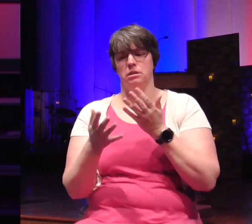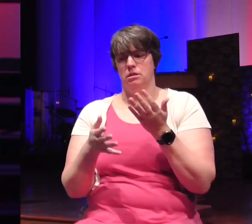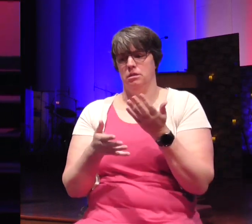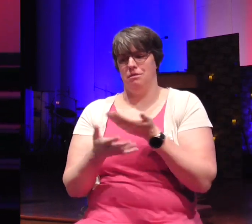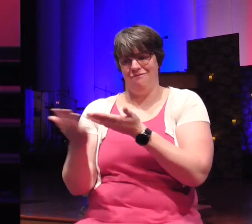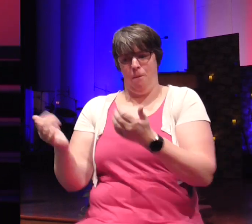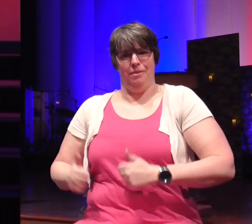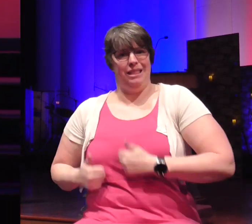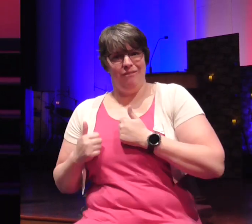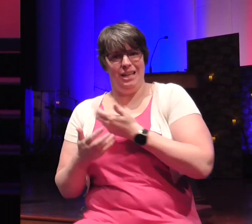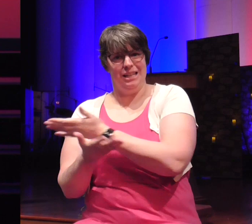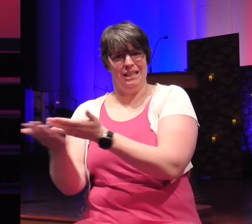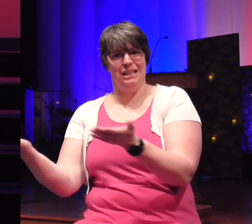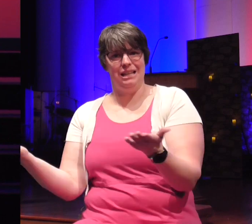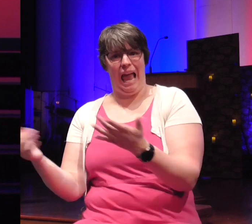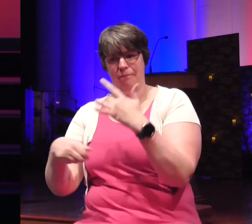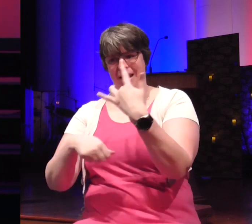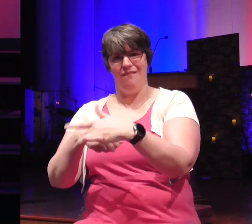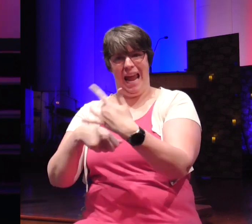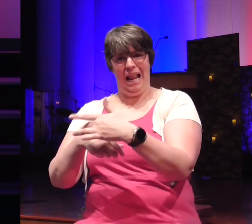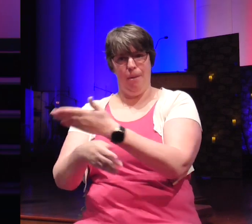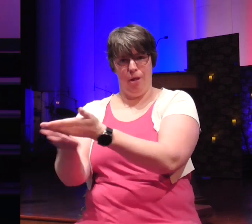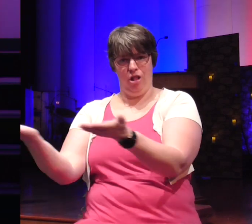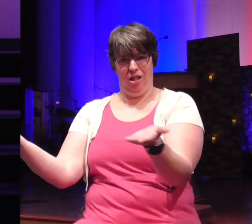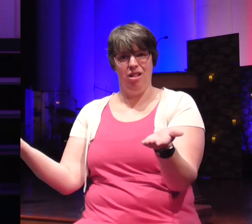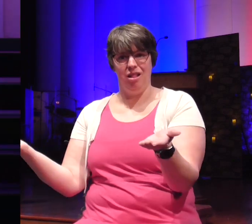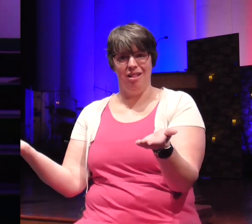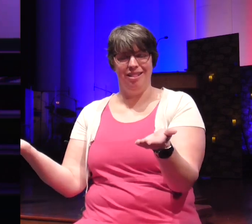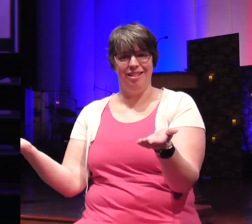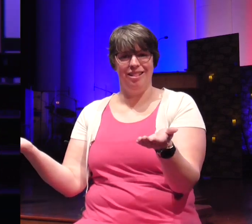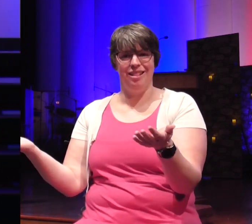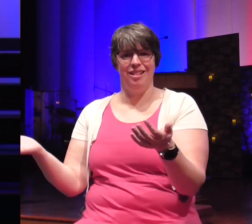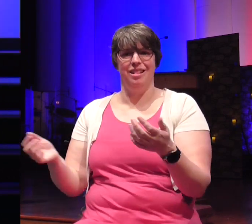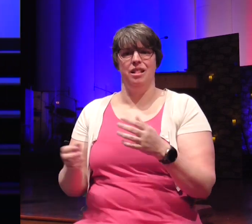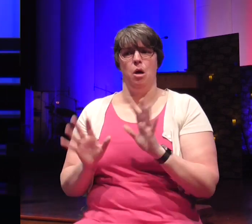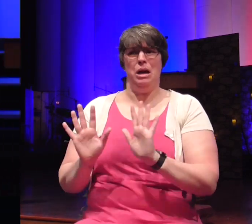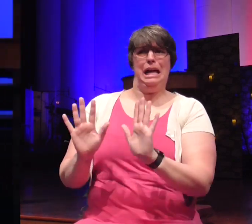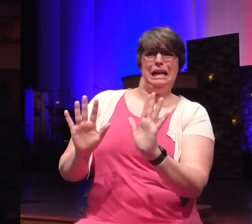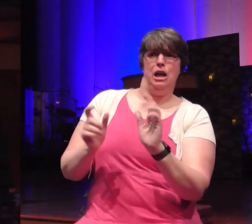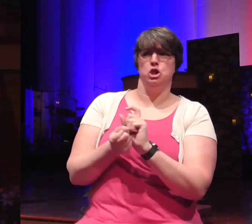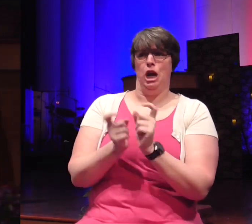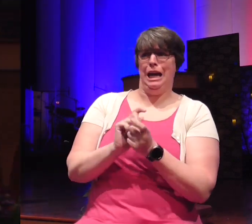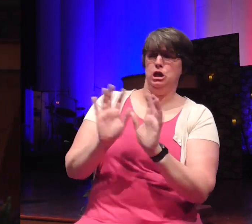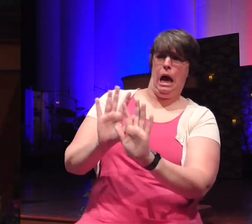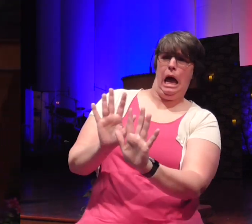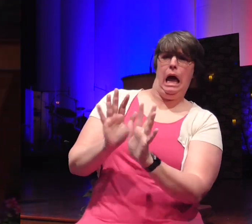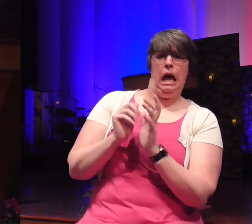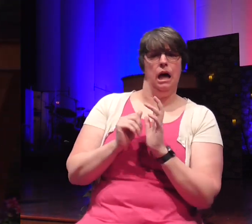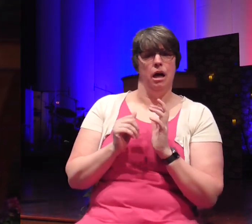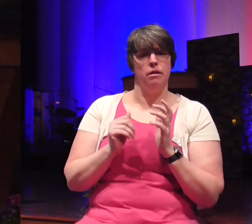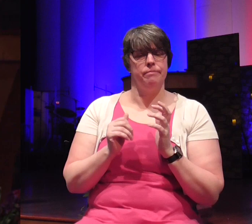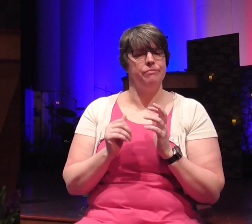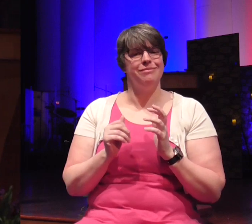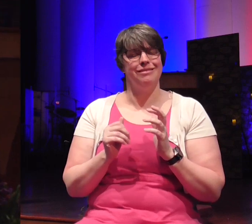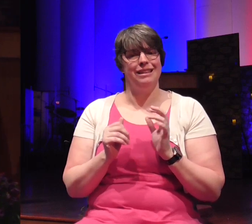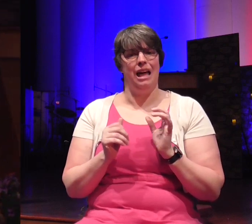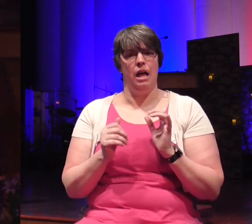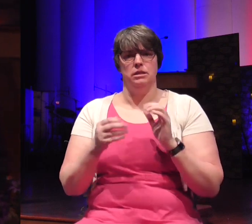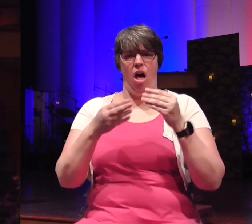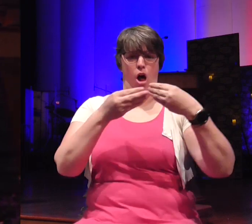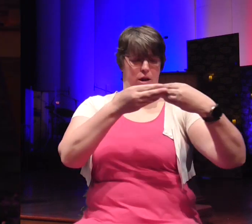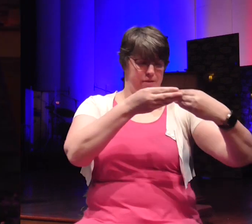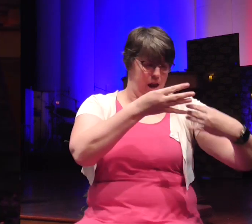to being available, to slow the wheels of change that we think we can. It's this litany